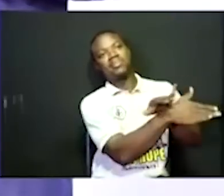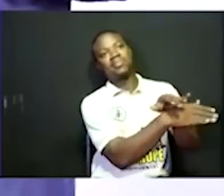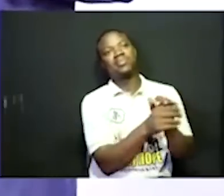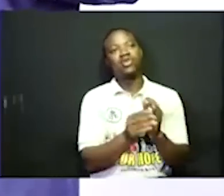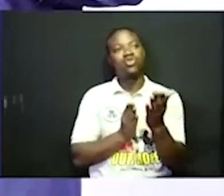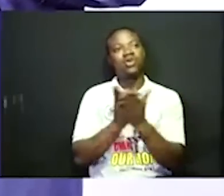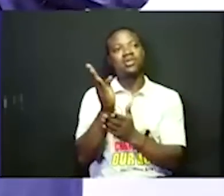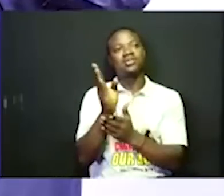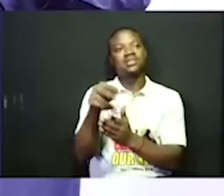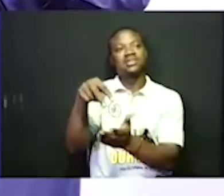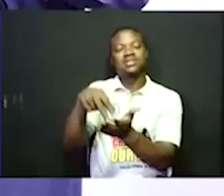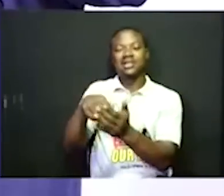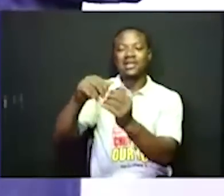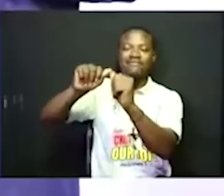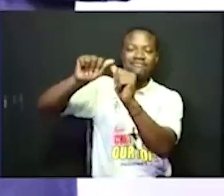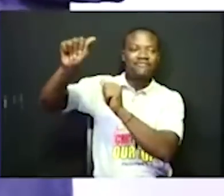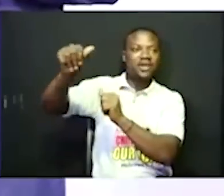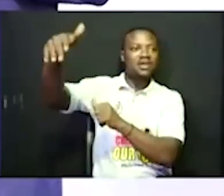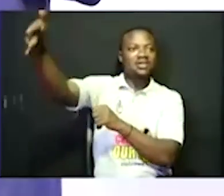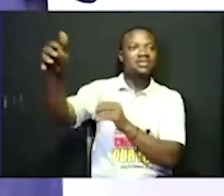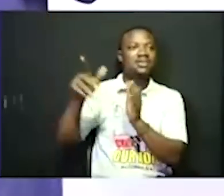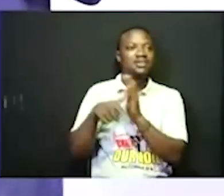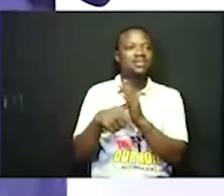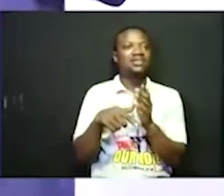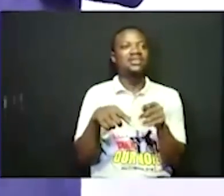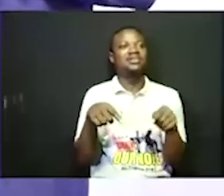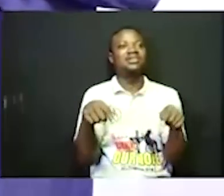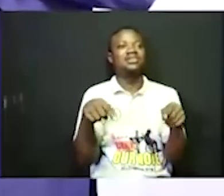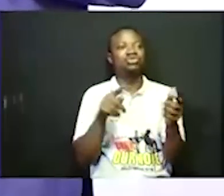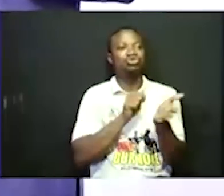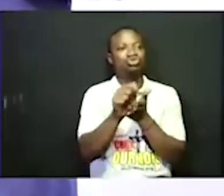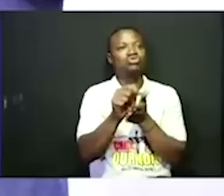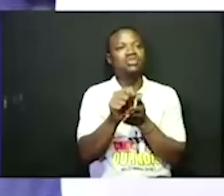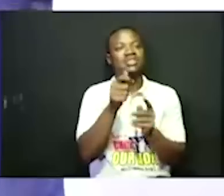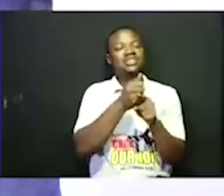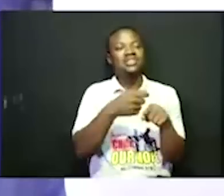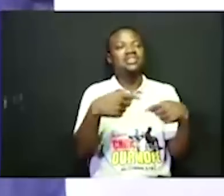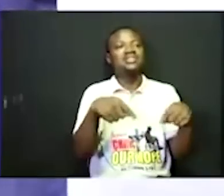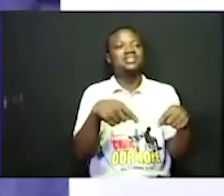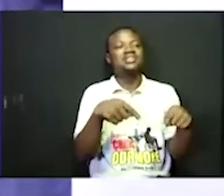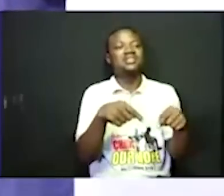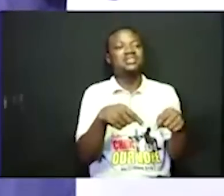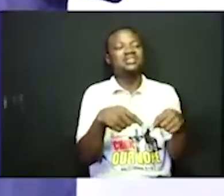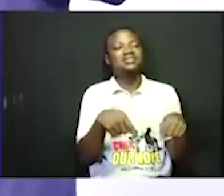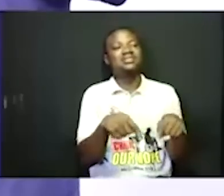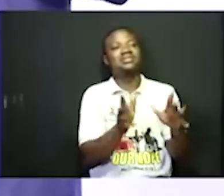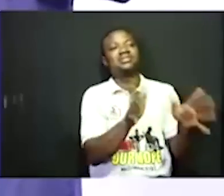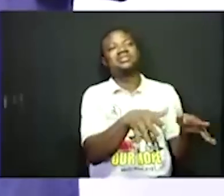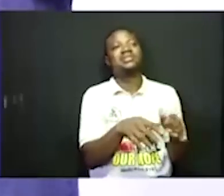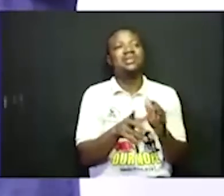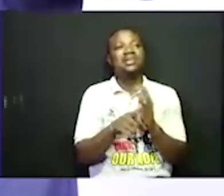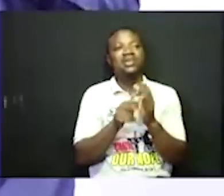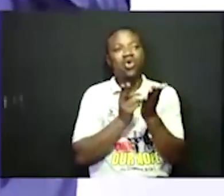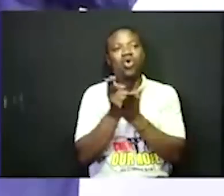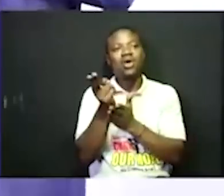na de etene ntumi emem. So justice is driven back. There's no justice on the land. Enti